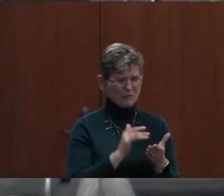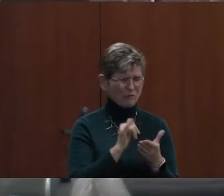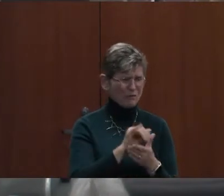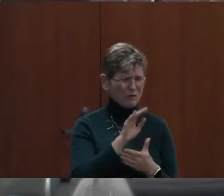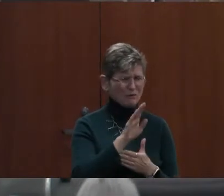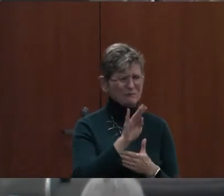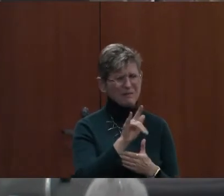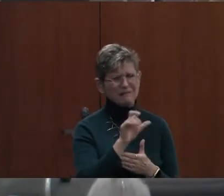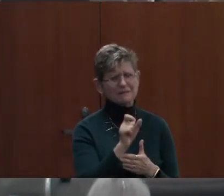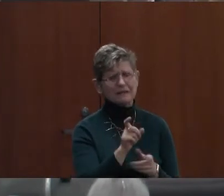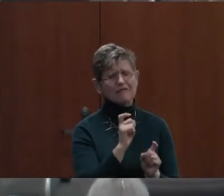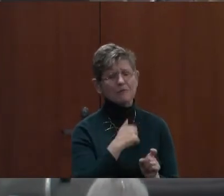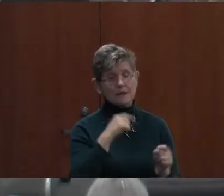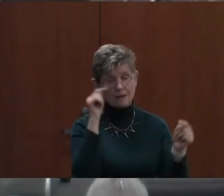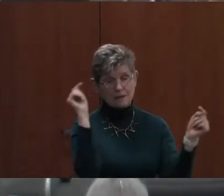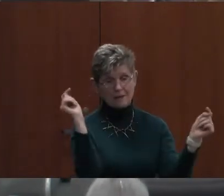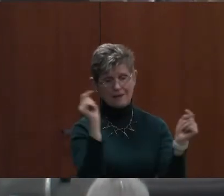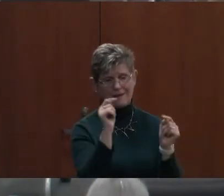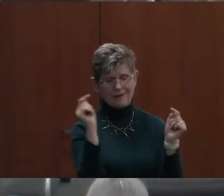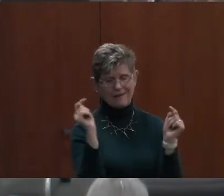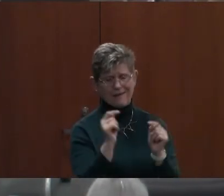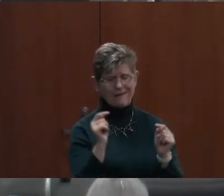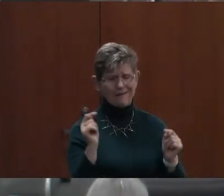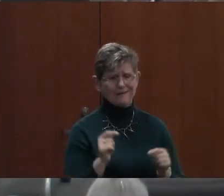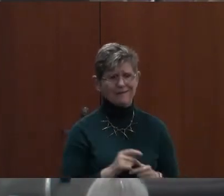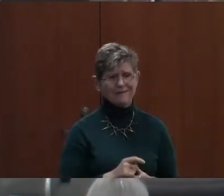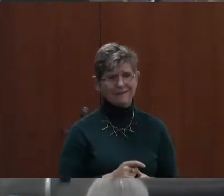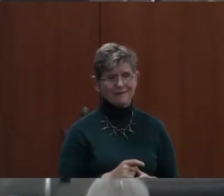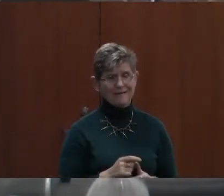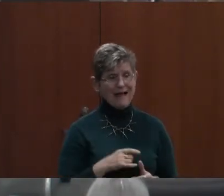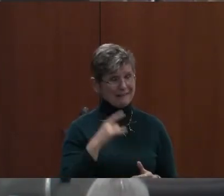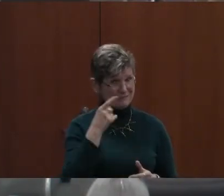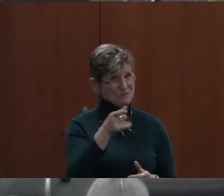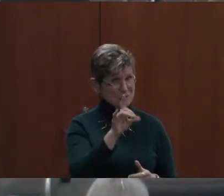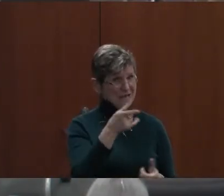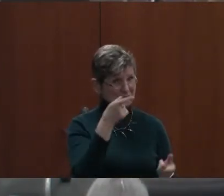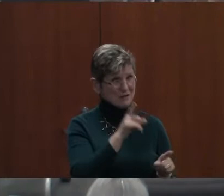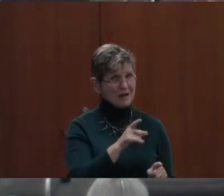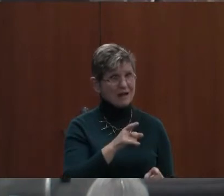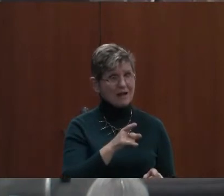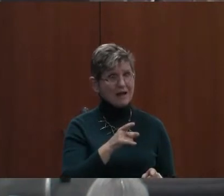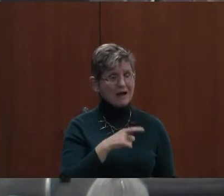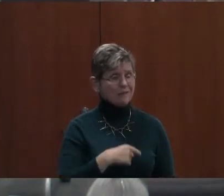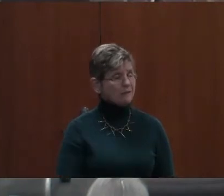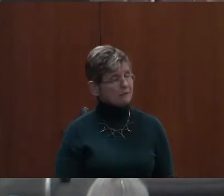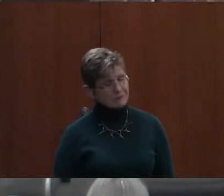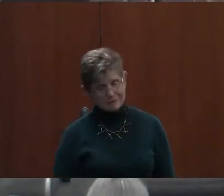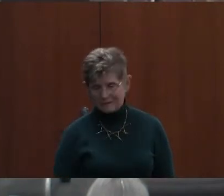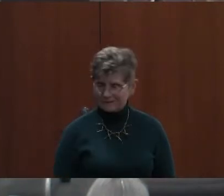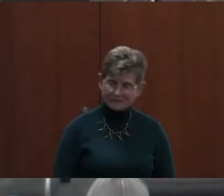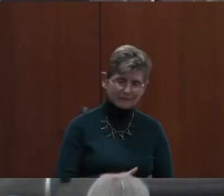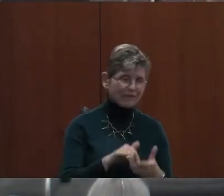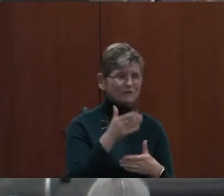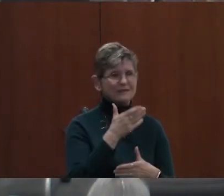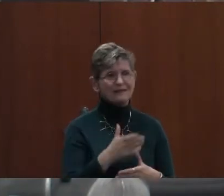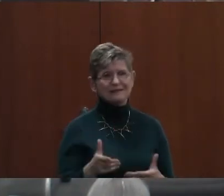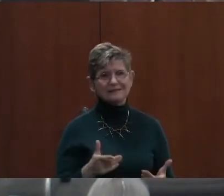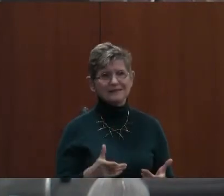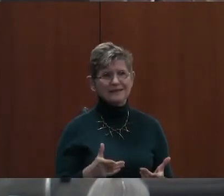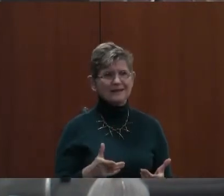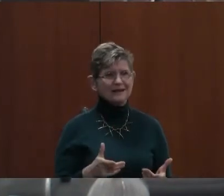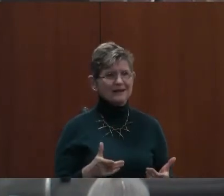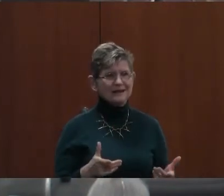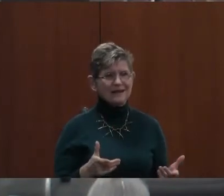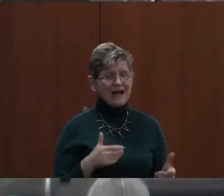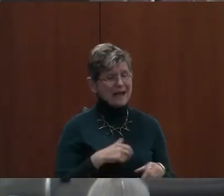headache. And you, the fact that you agreed. I mean, I shake my head at some of these things. And I hope my colleagues, because I send